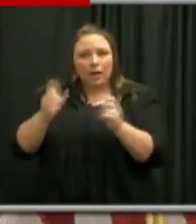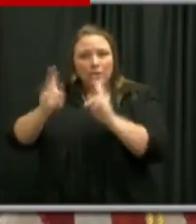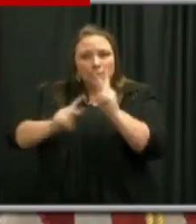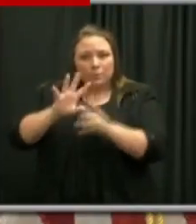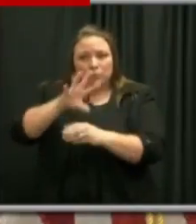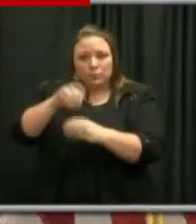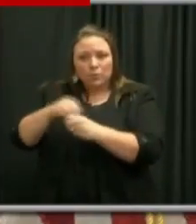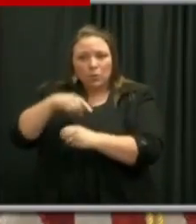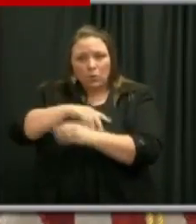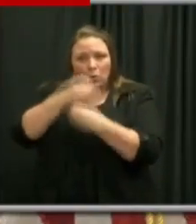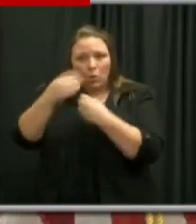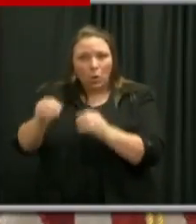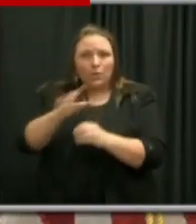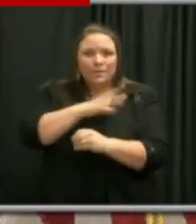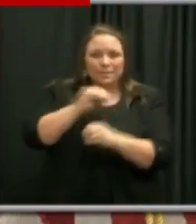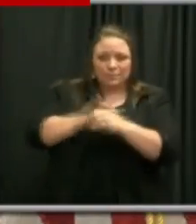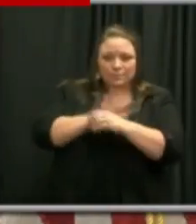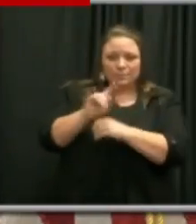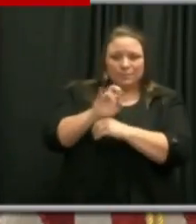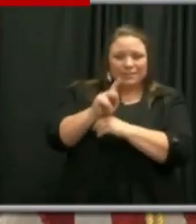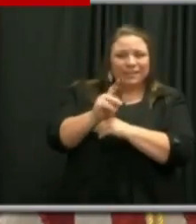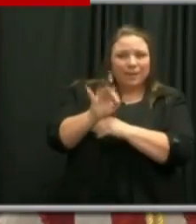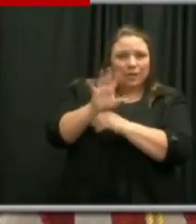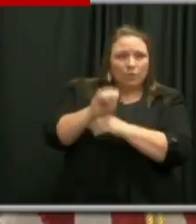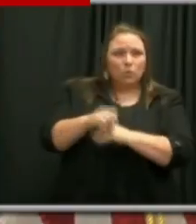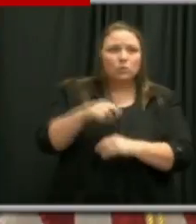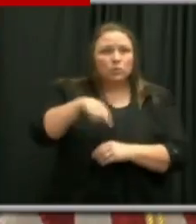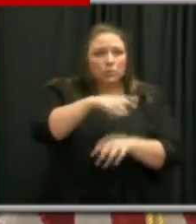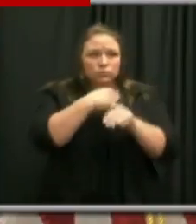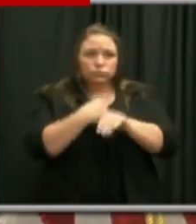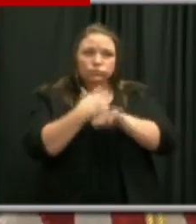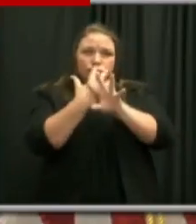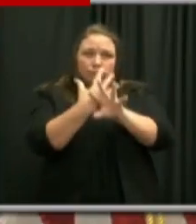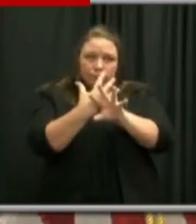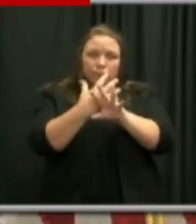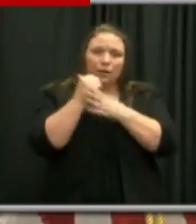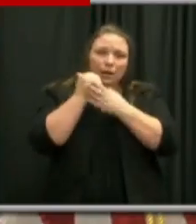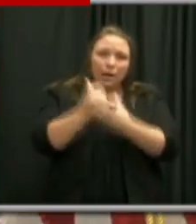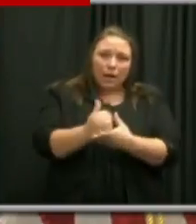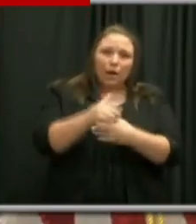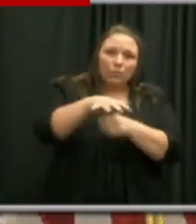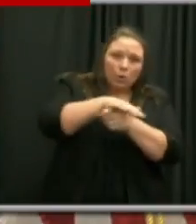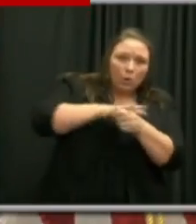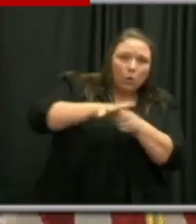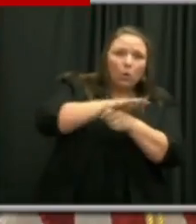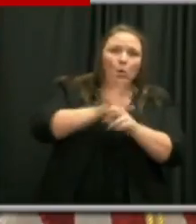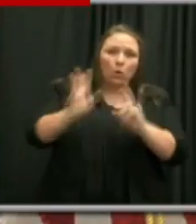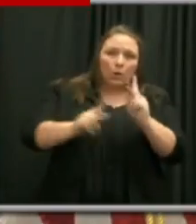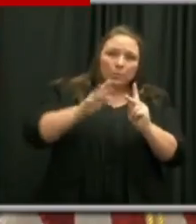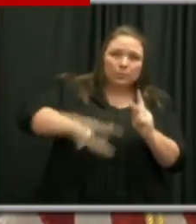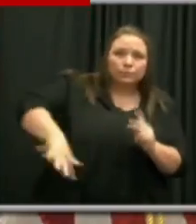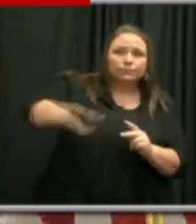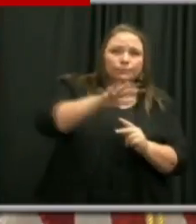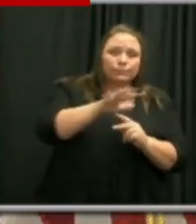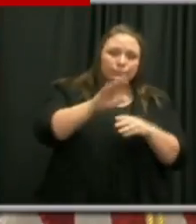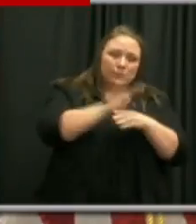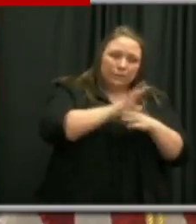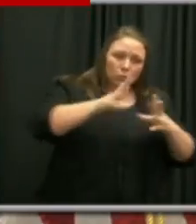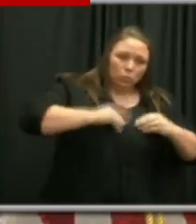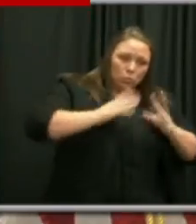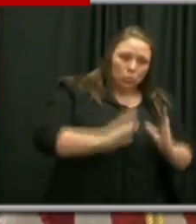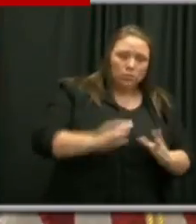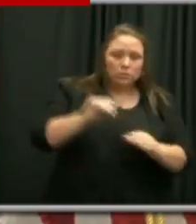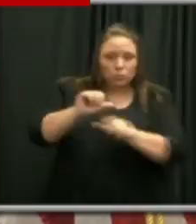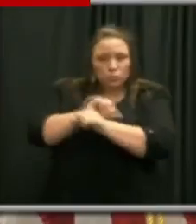and the Metro Nashville COVID-19 Task Force. These webinars are designed to help local business owners and their